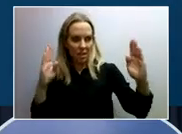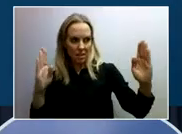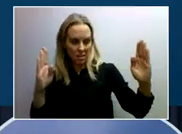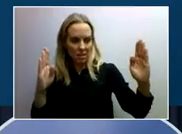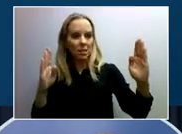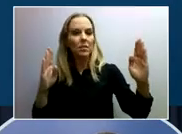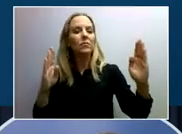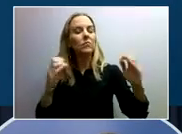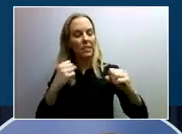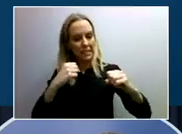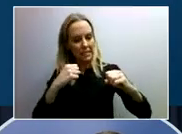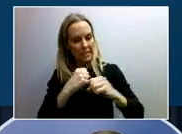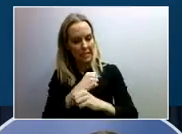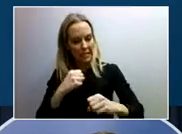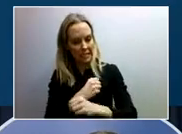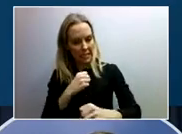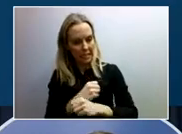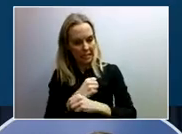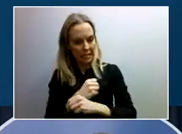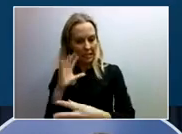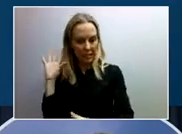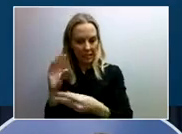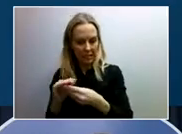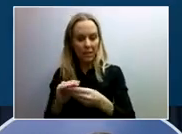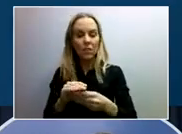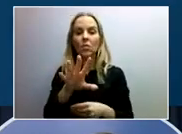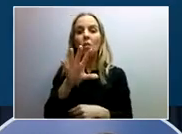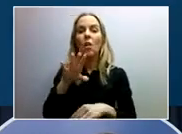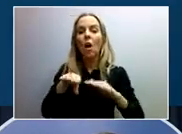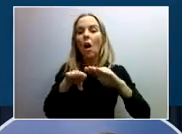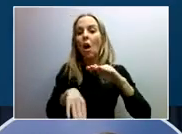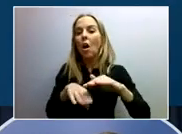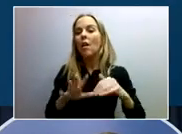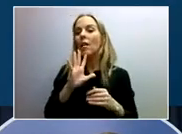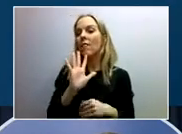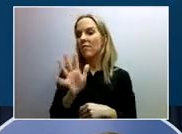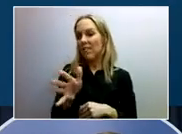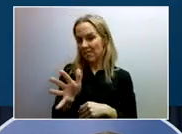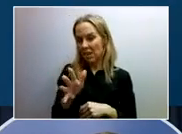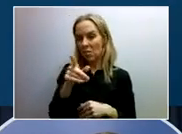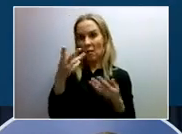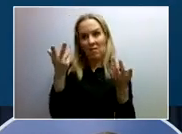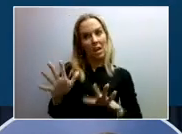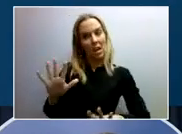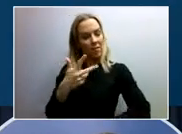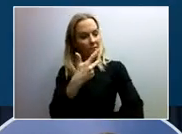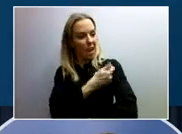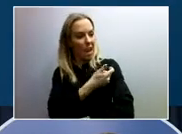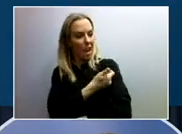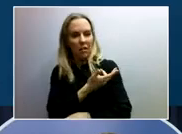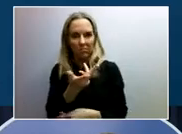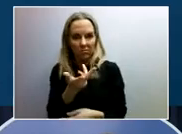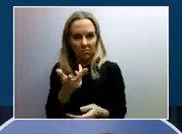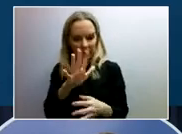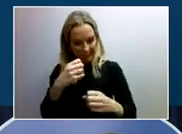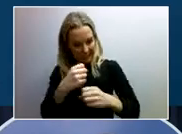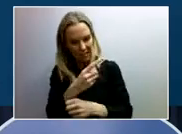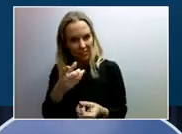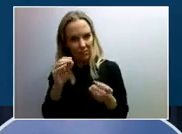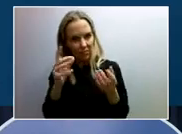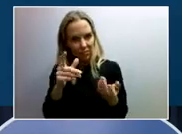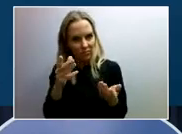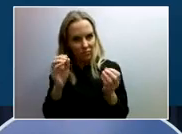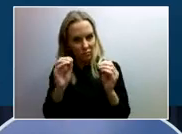Statistically, if you are under 50 years old and you get vaccinated, you don't die. You don't